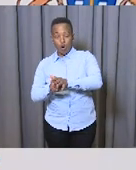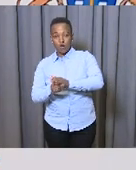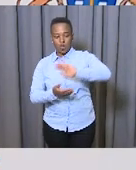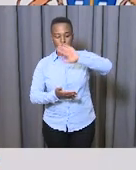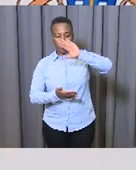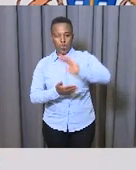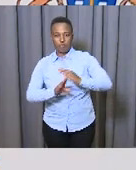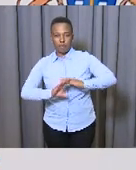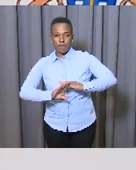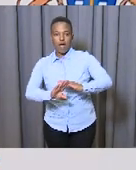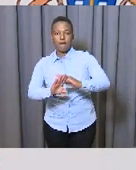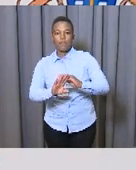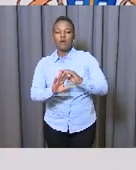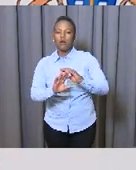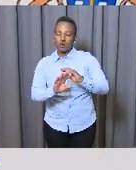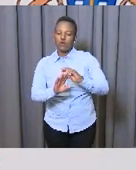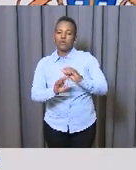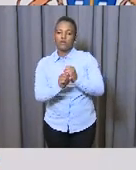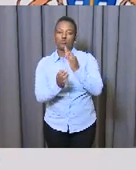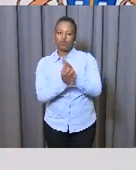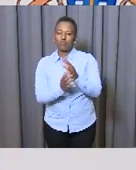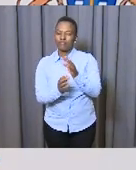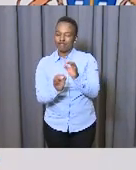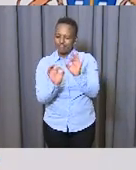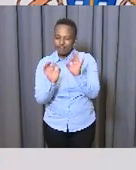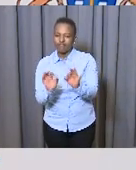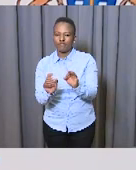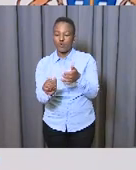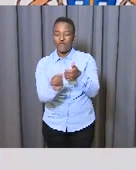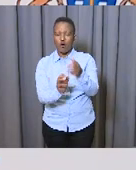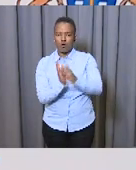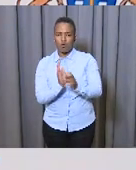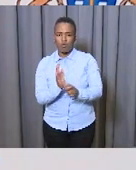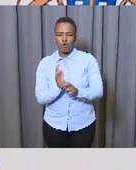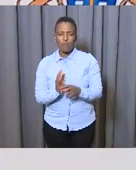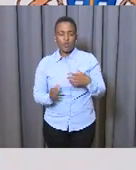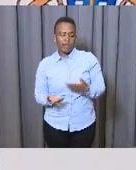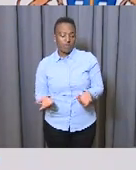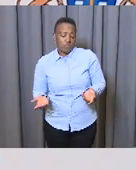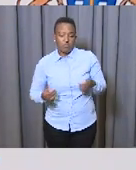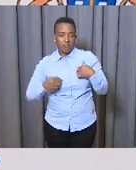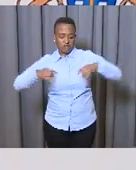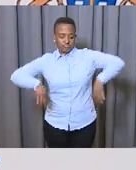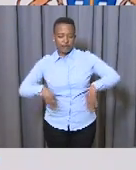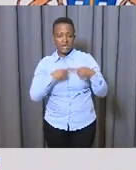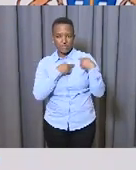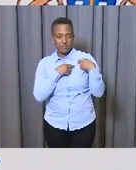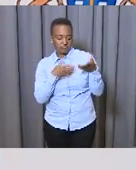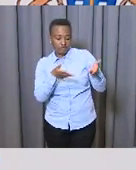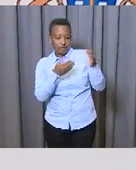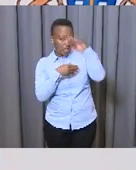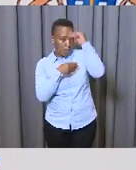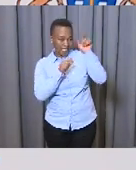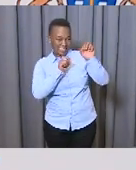measures seriously and work comprehensively, and don't leave this to the police. It's not the job